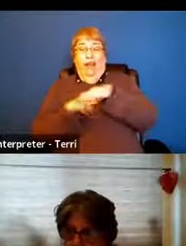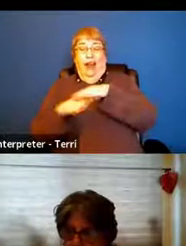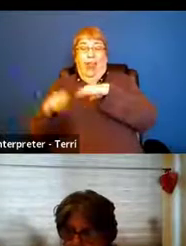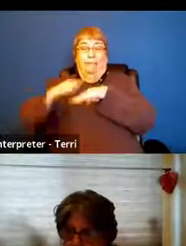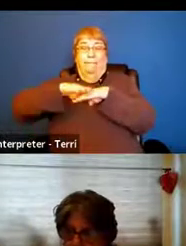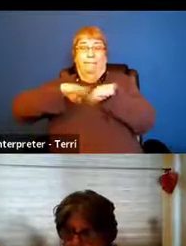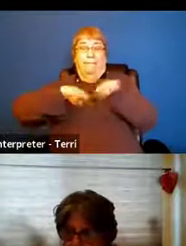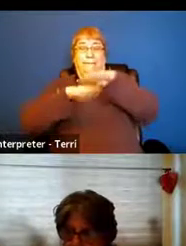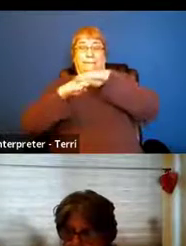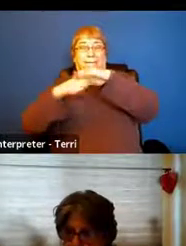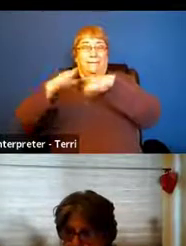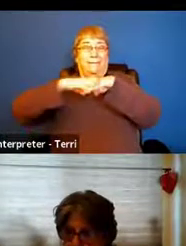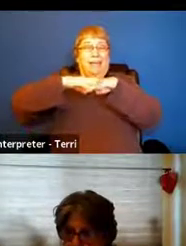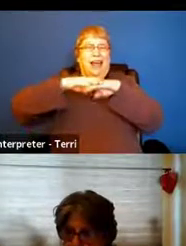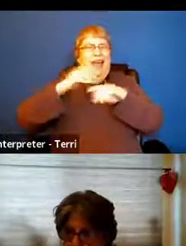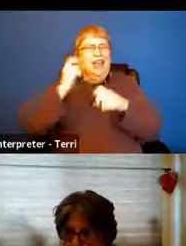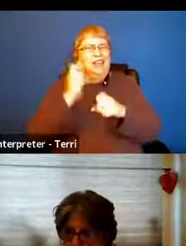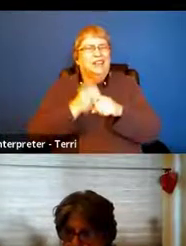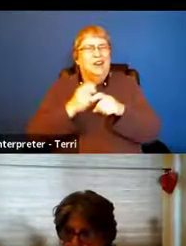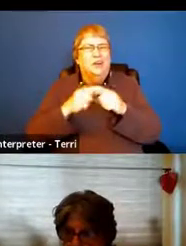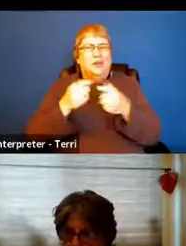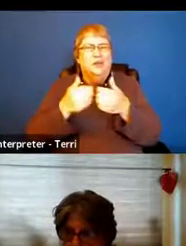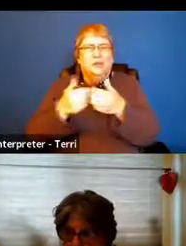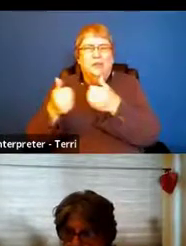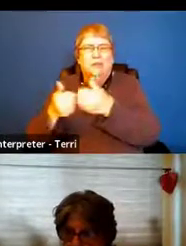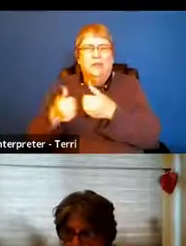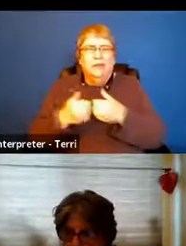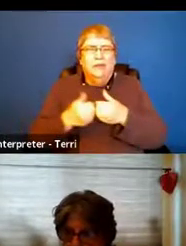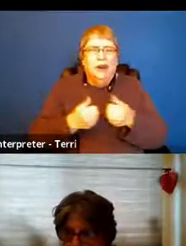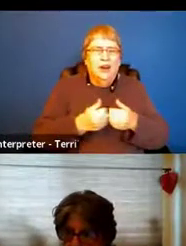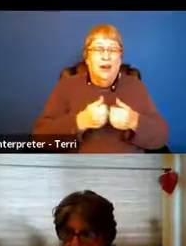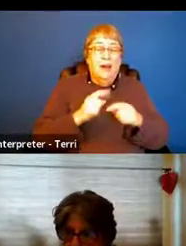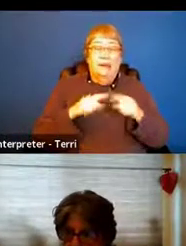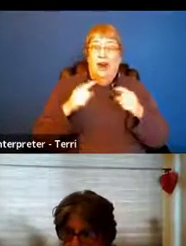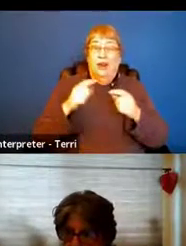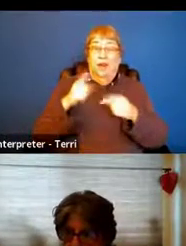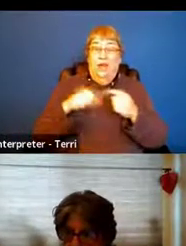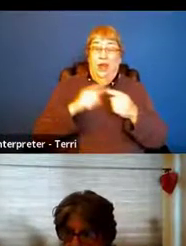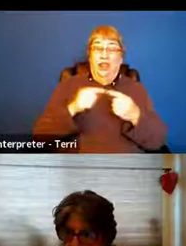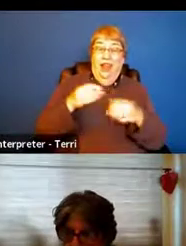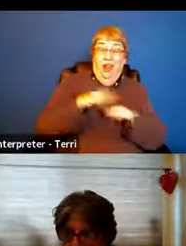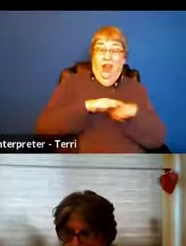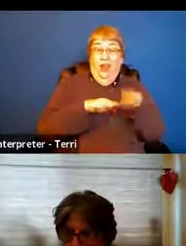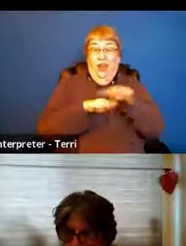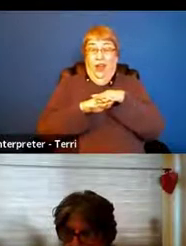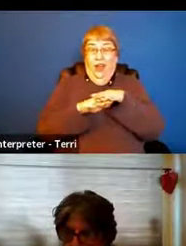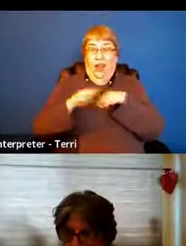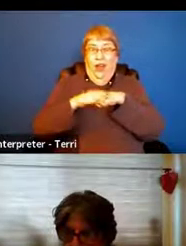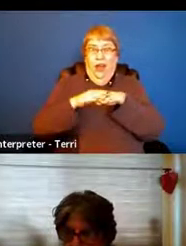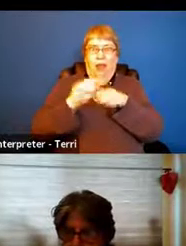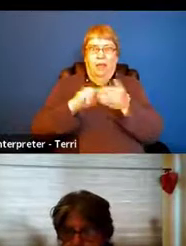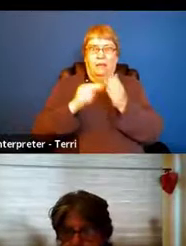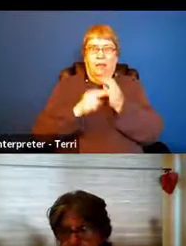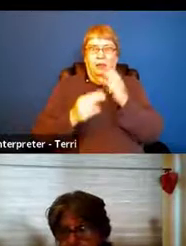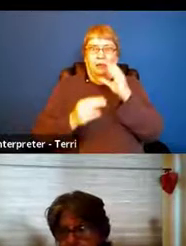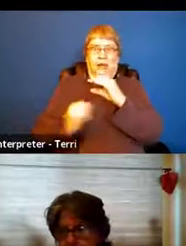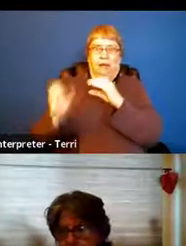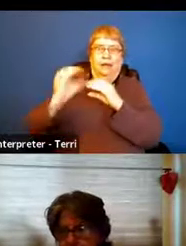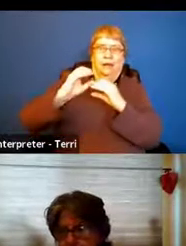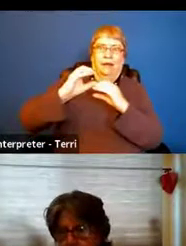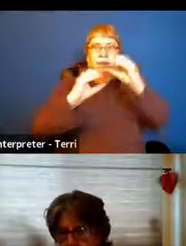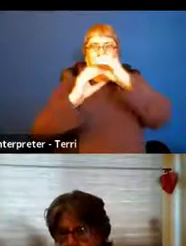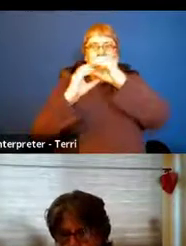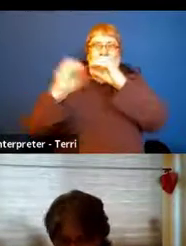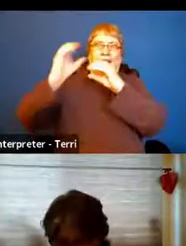apart, and they sort of have a compounding influence on each other. So Lindsey, do you want to talk a little bit